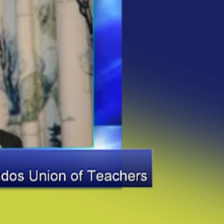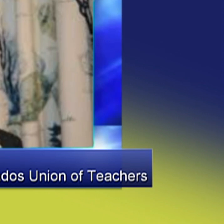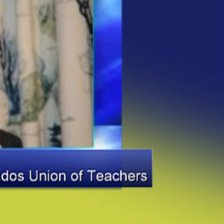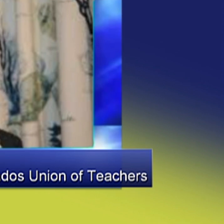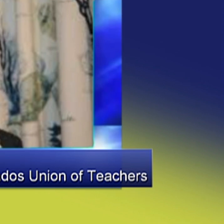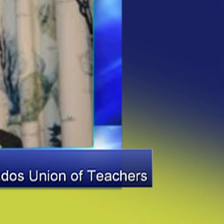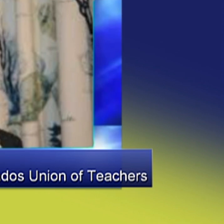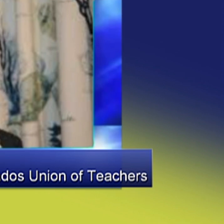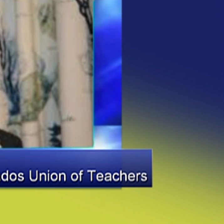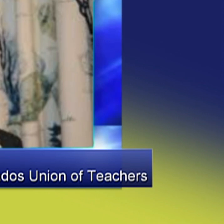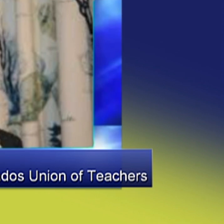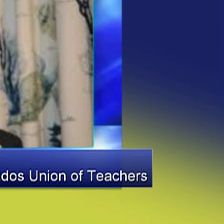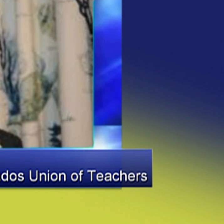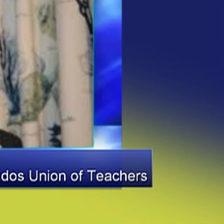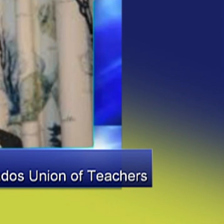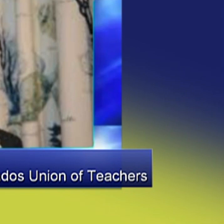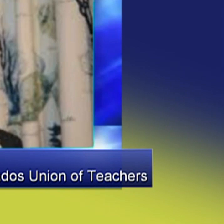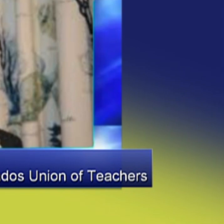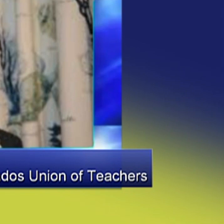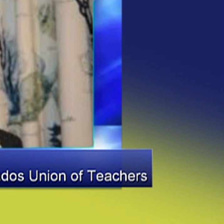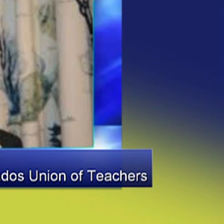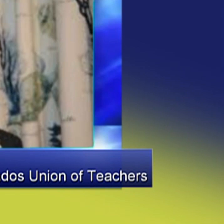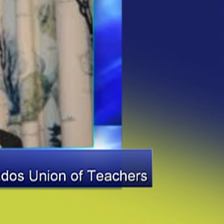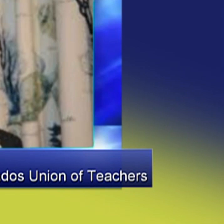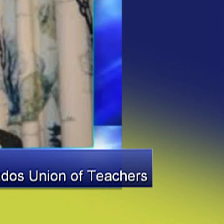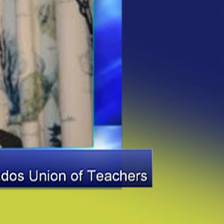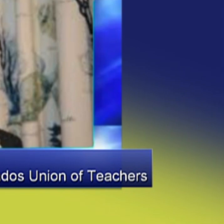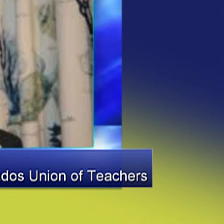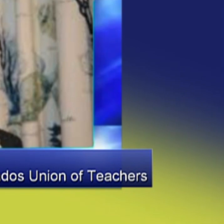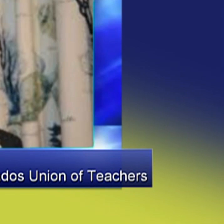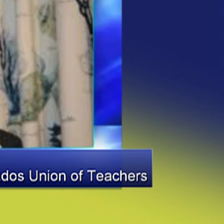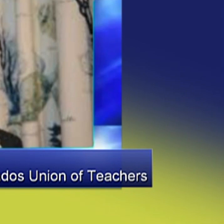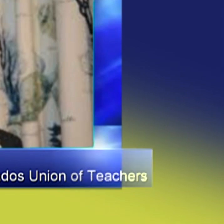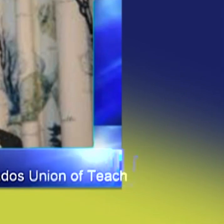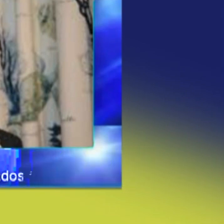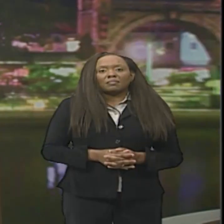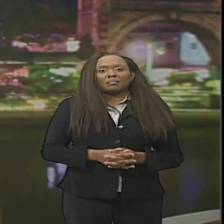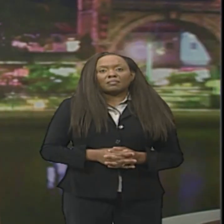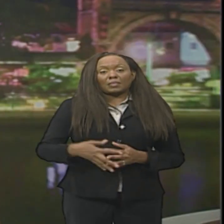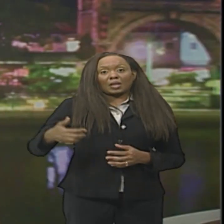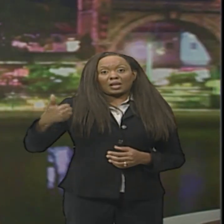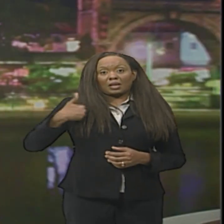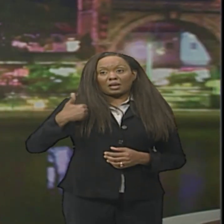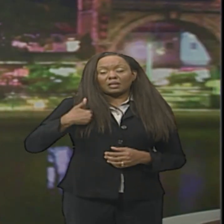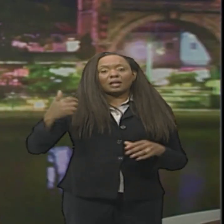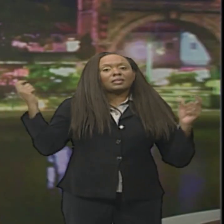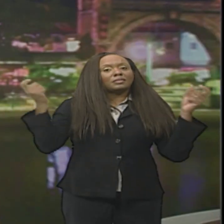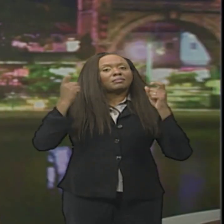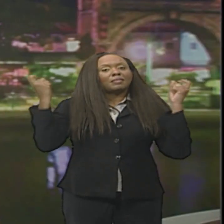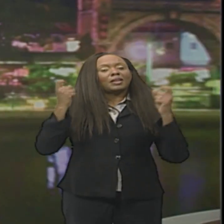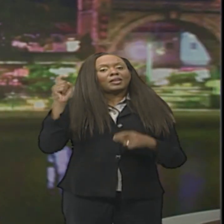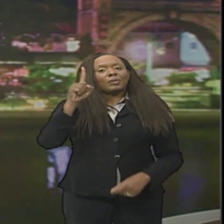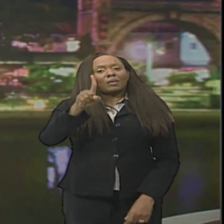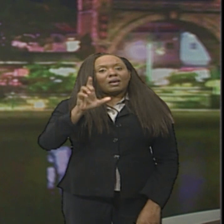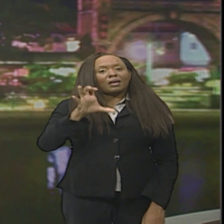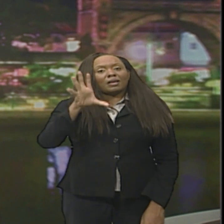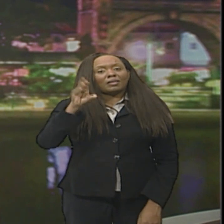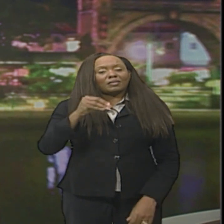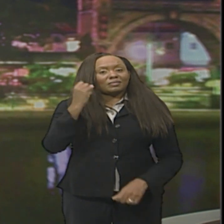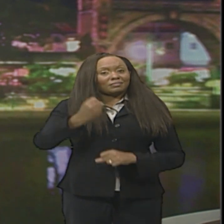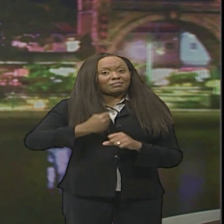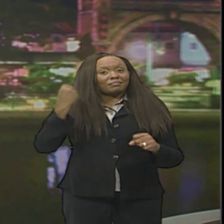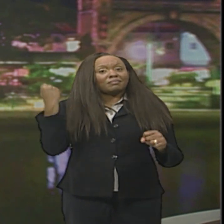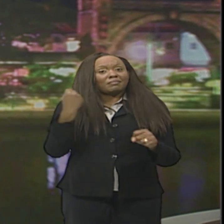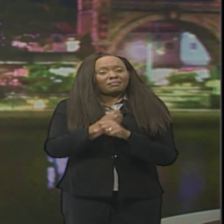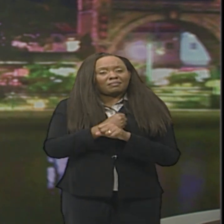for their union to intervene urgently in several matters there. As Canada celebrates its 150th year